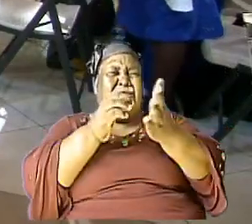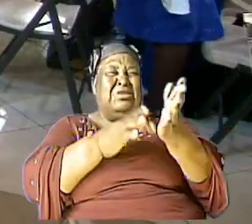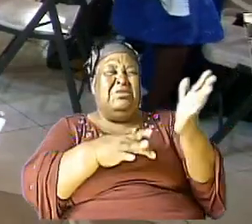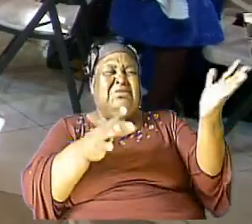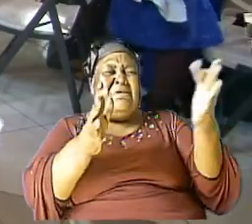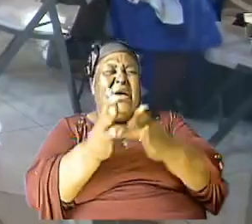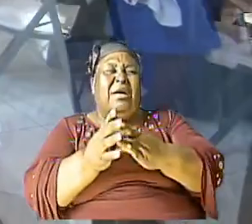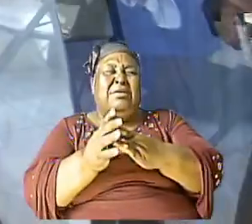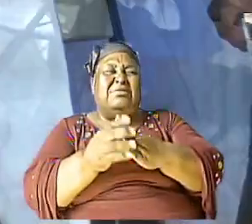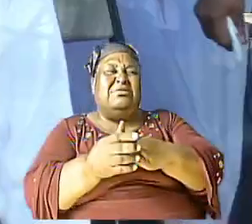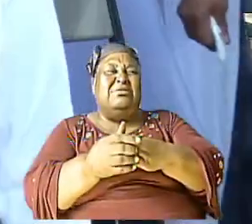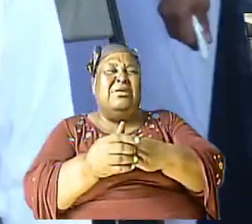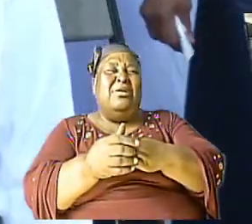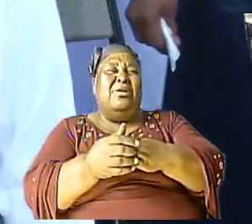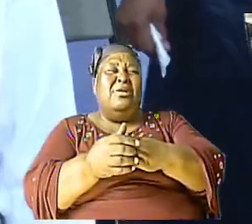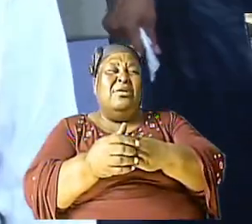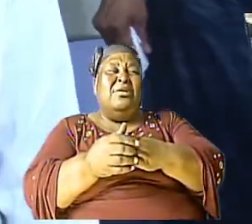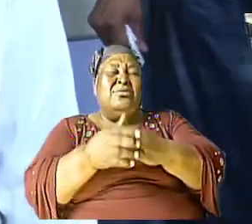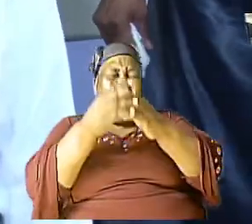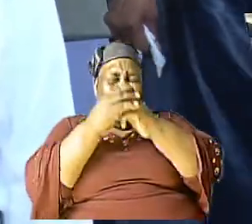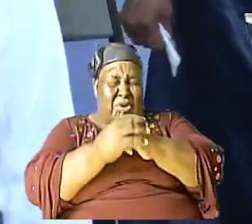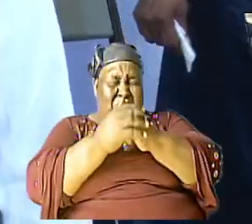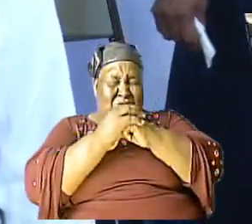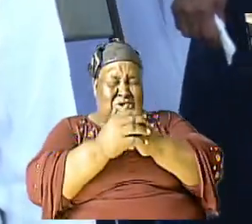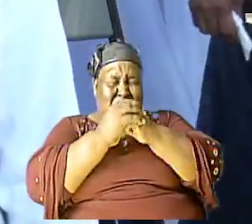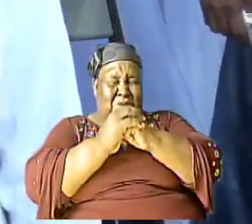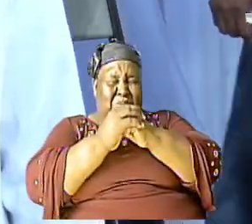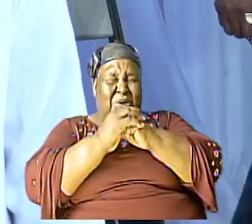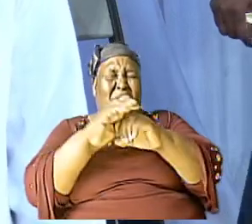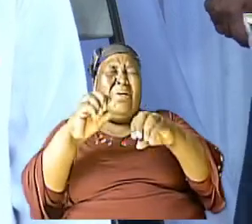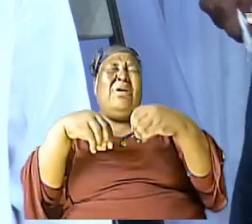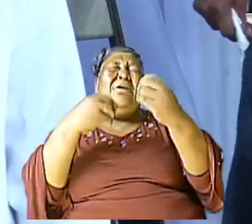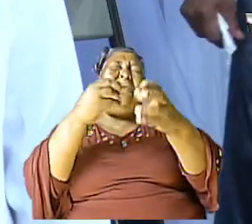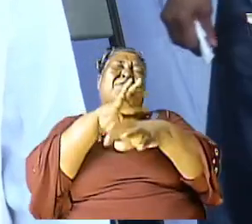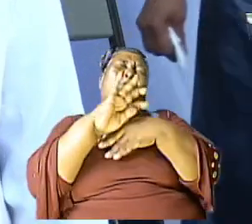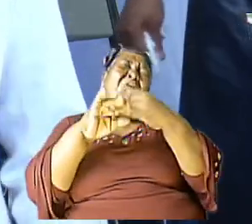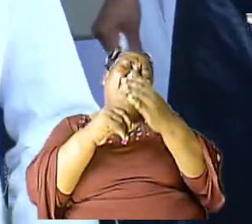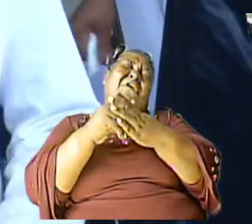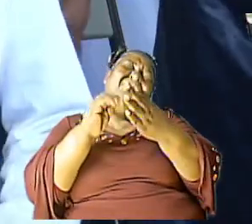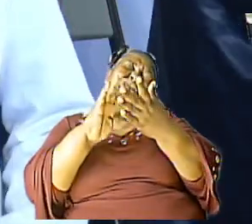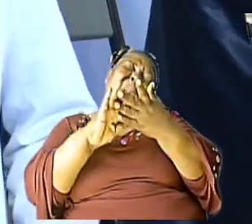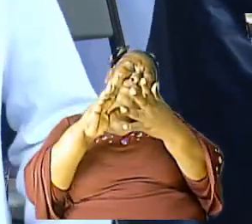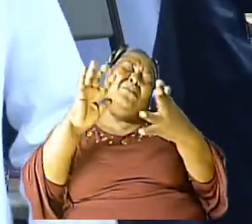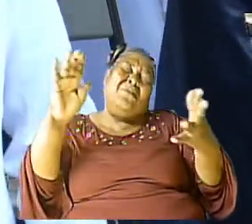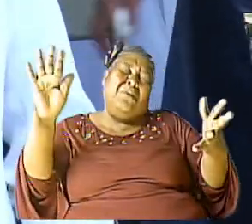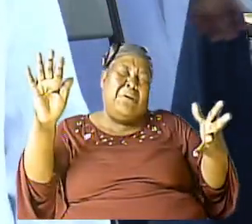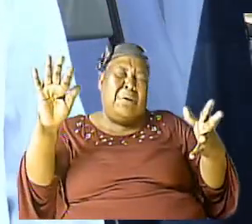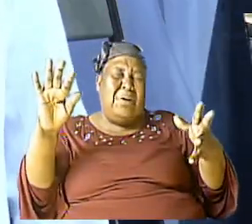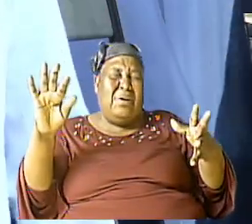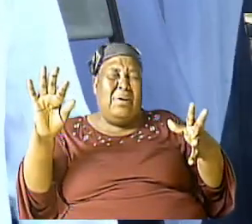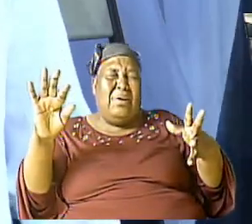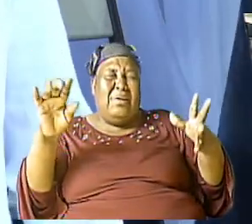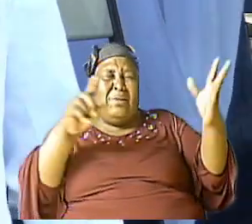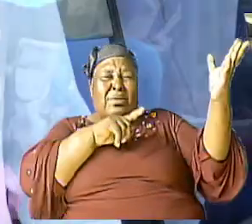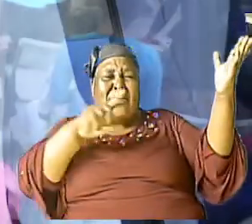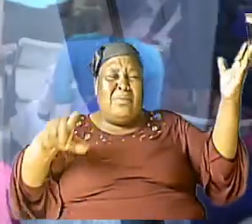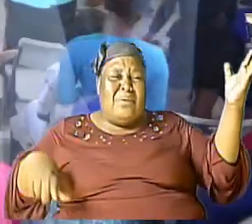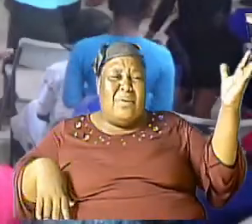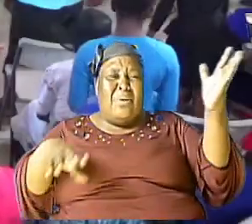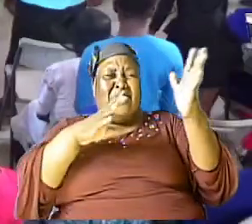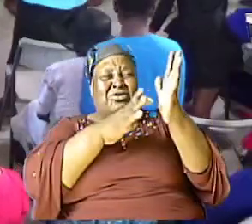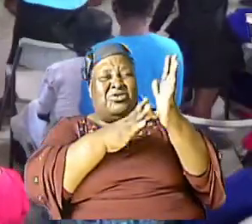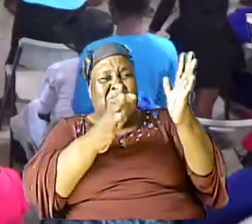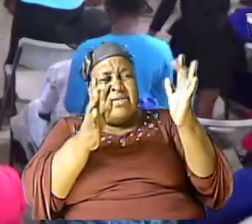out. Hallelujah. Oh, that together they will love the things of God and shun the things